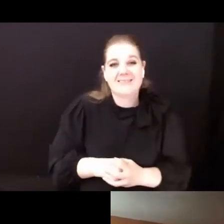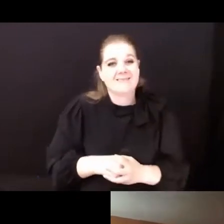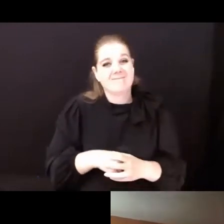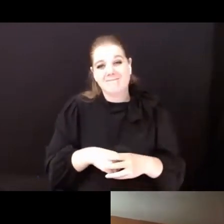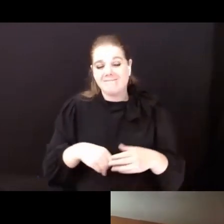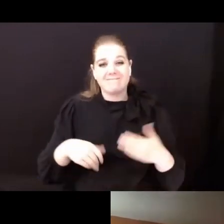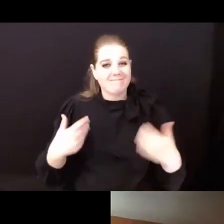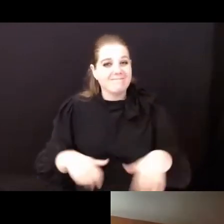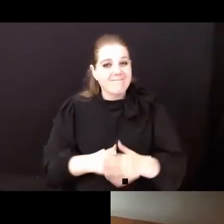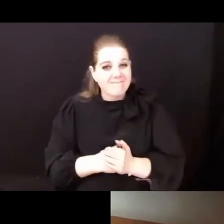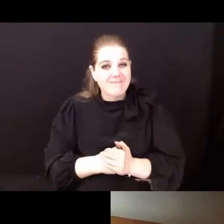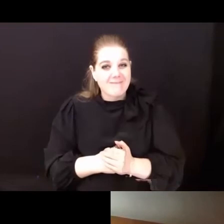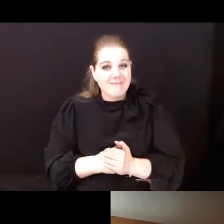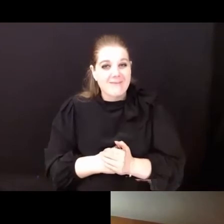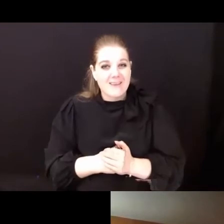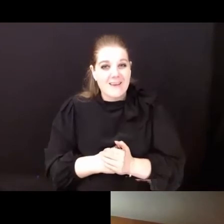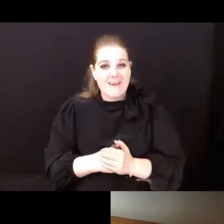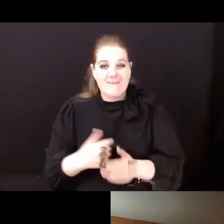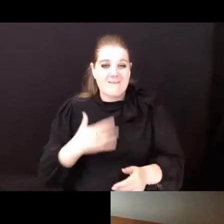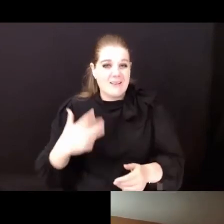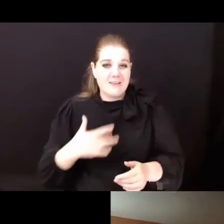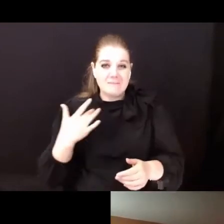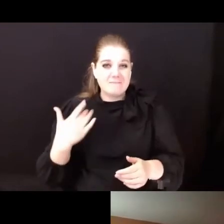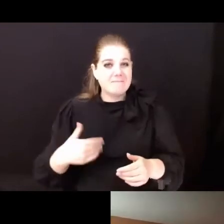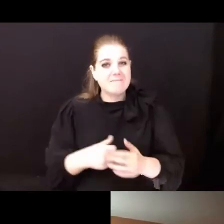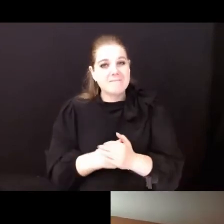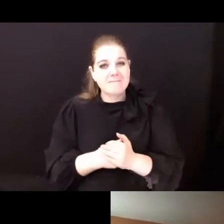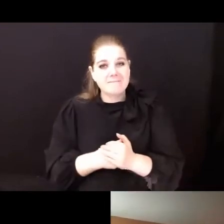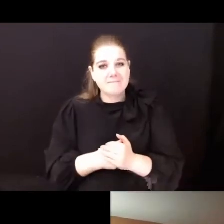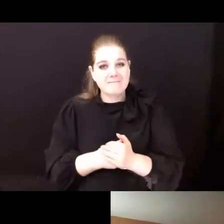like to, Amy, reiterate what President